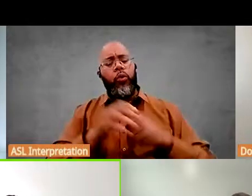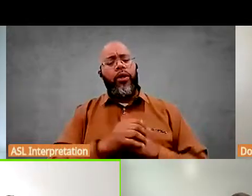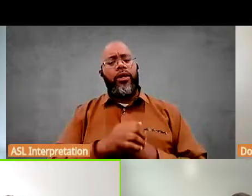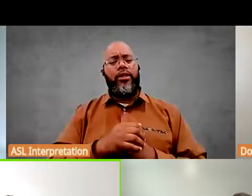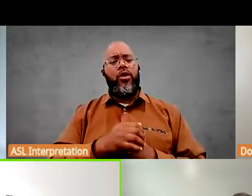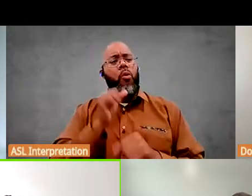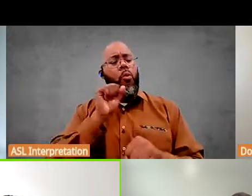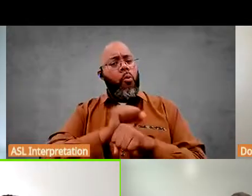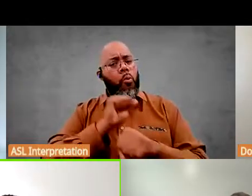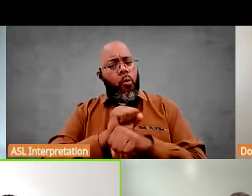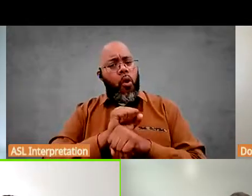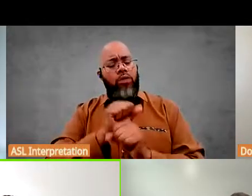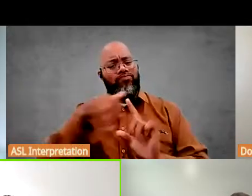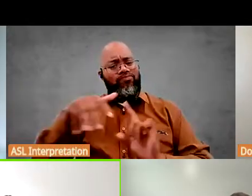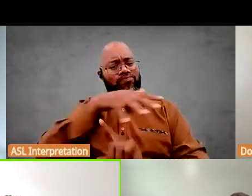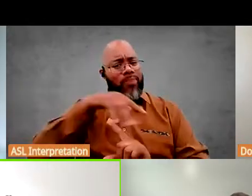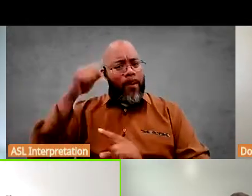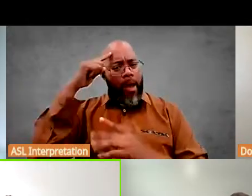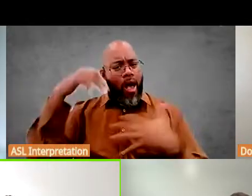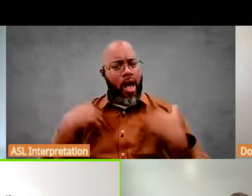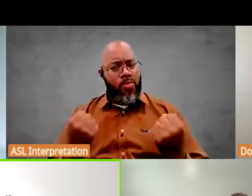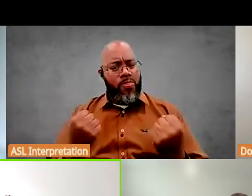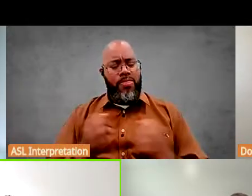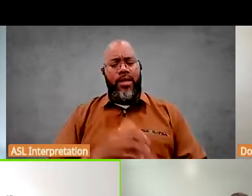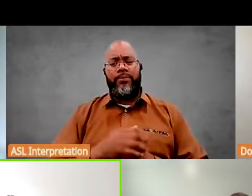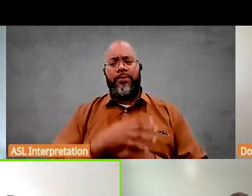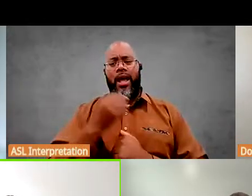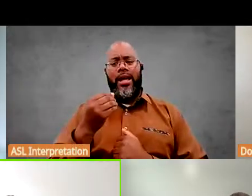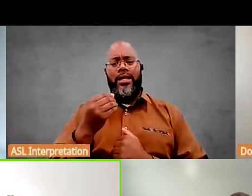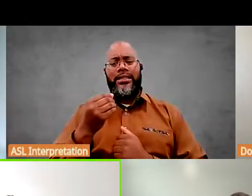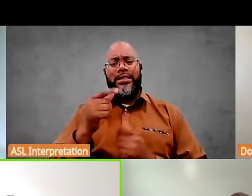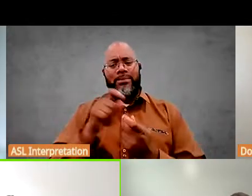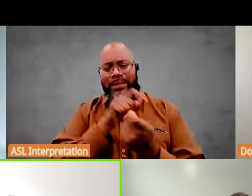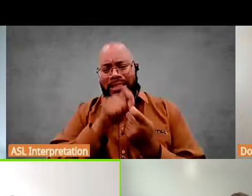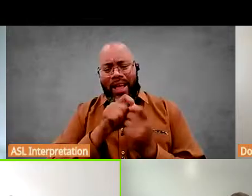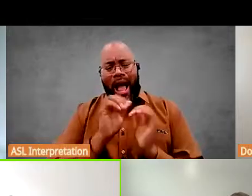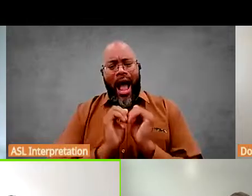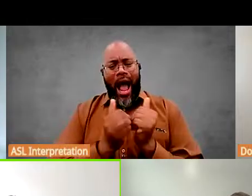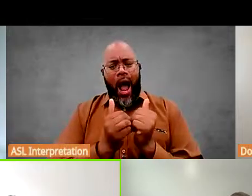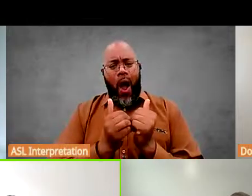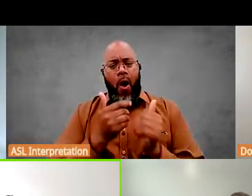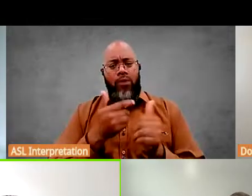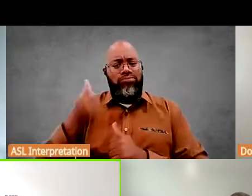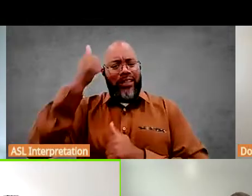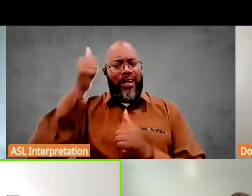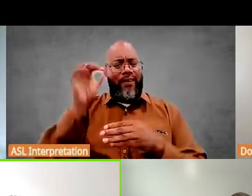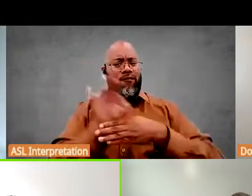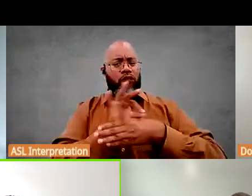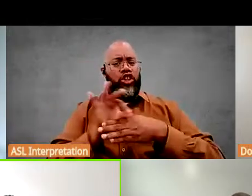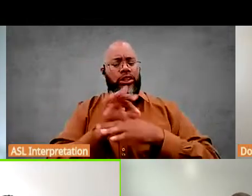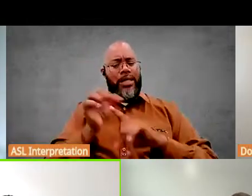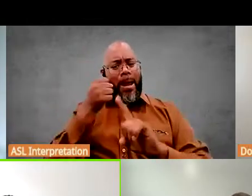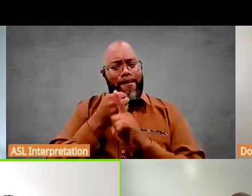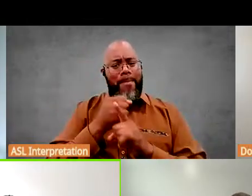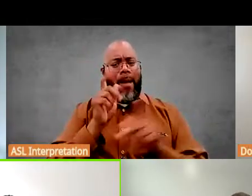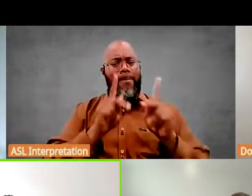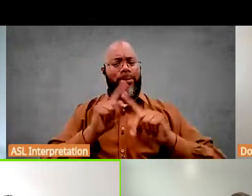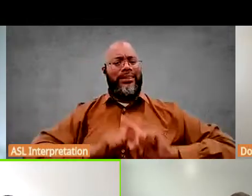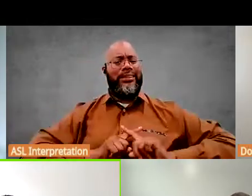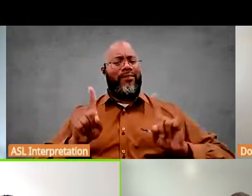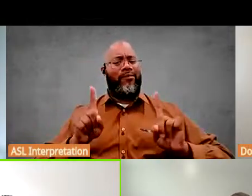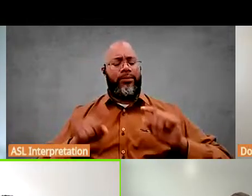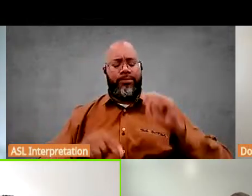work around mental health and specifically how executive function impacts people differently.